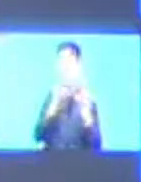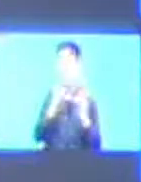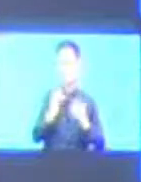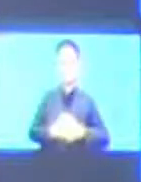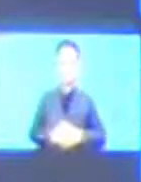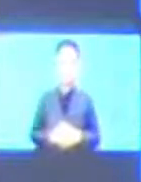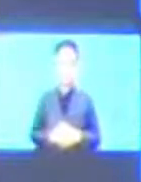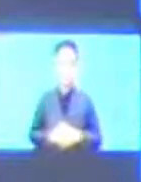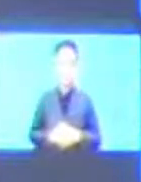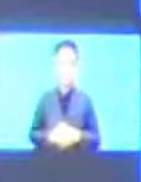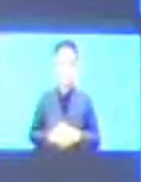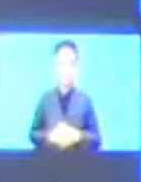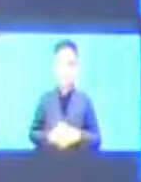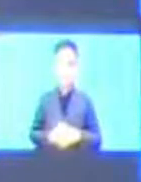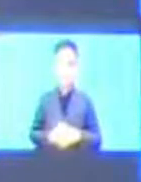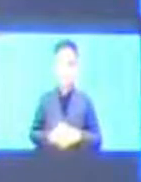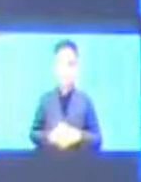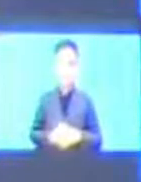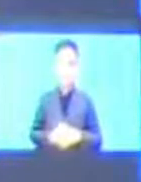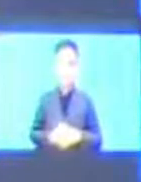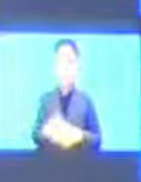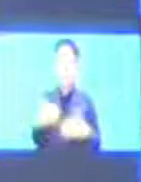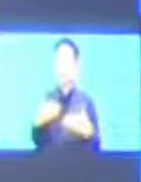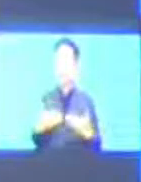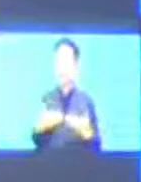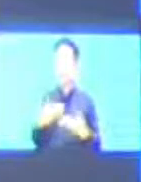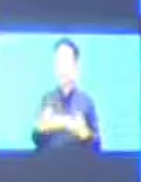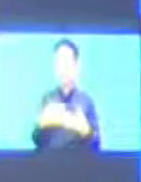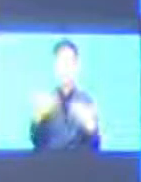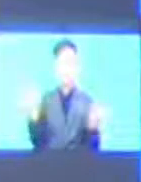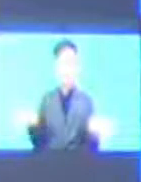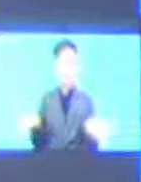And we are going to